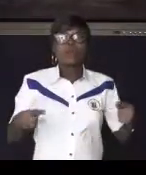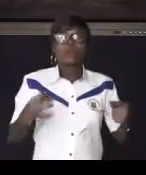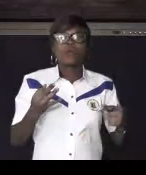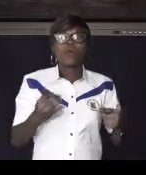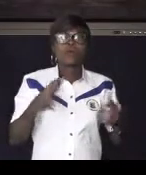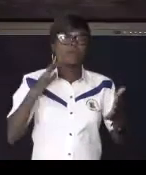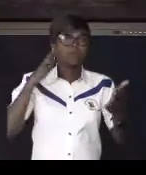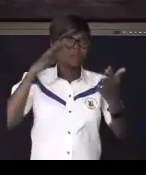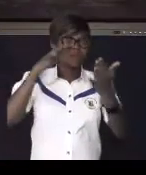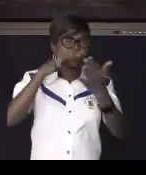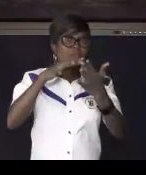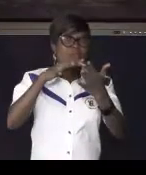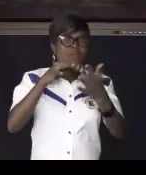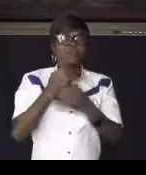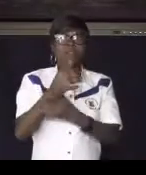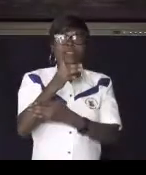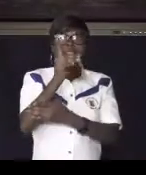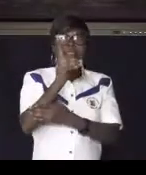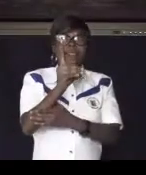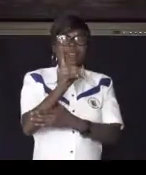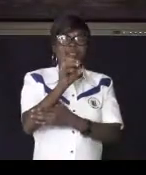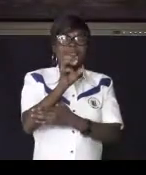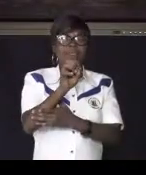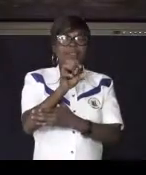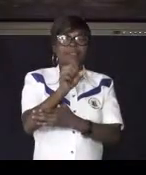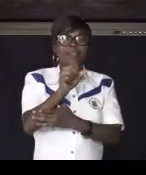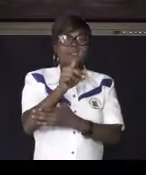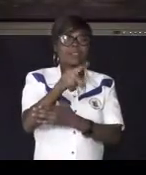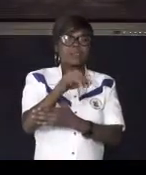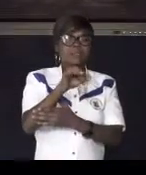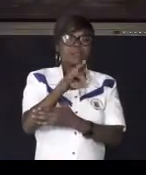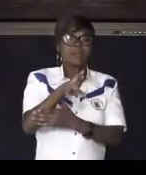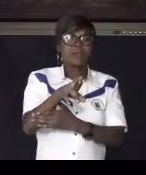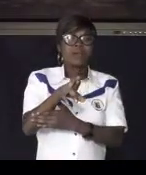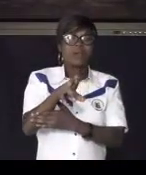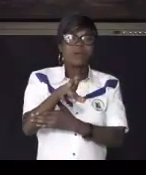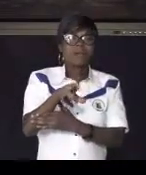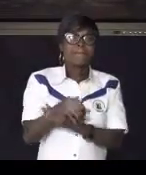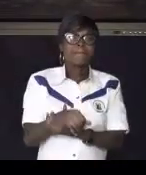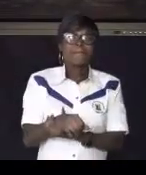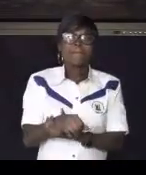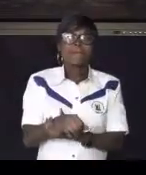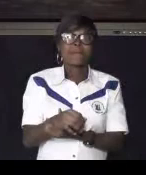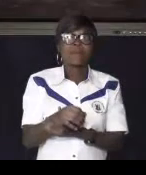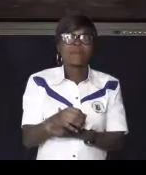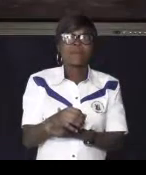antonym of hope? Despair. Yes, despair.